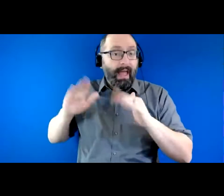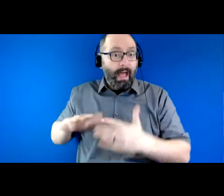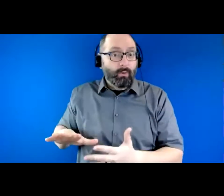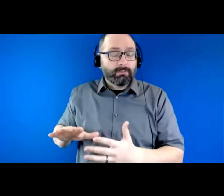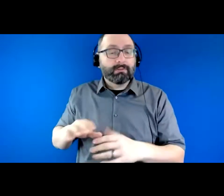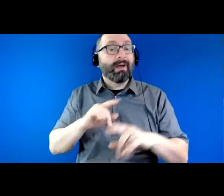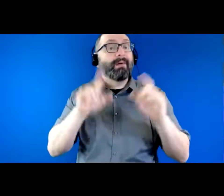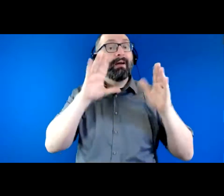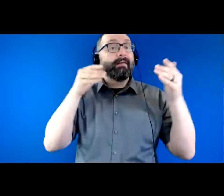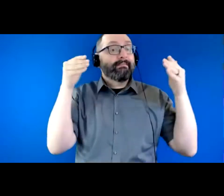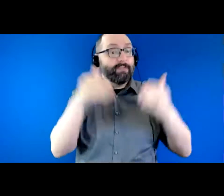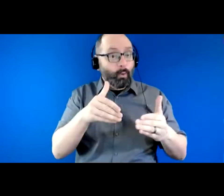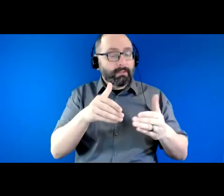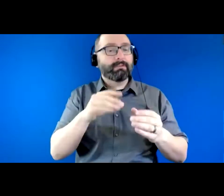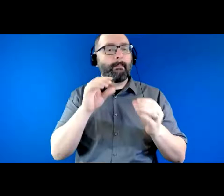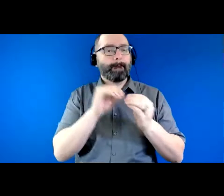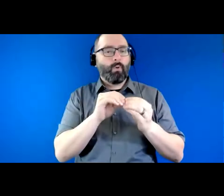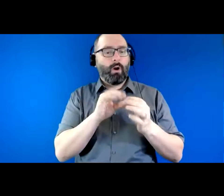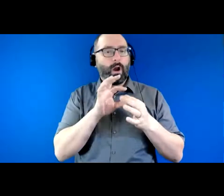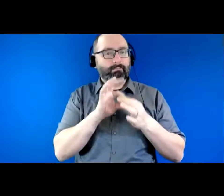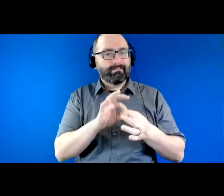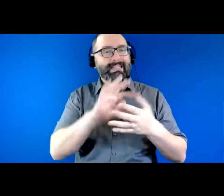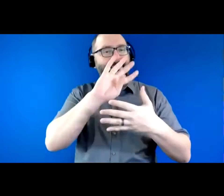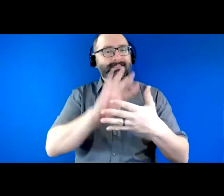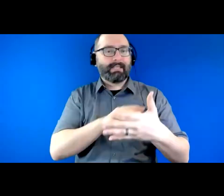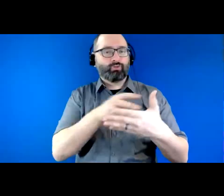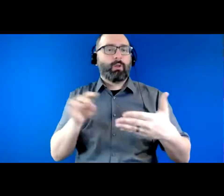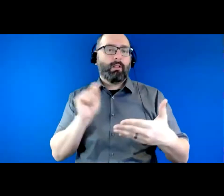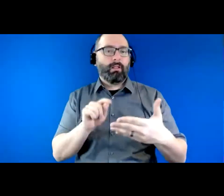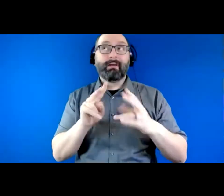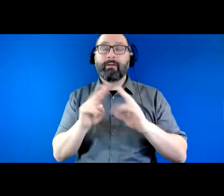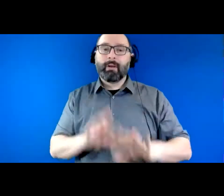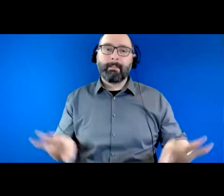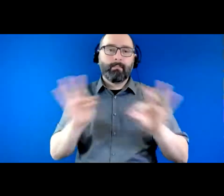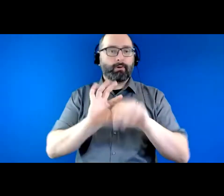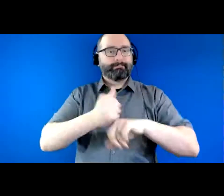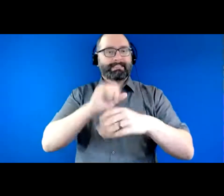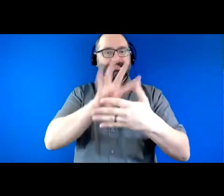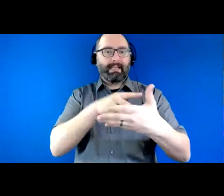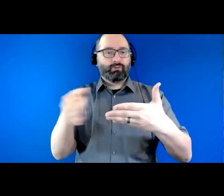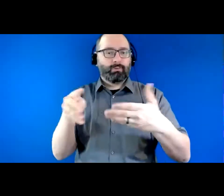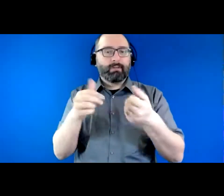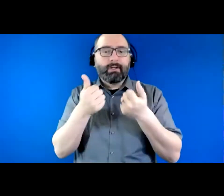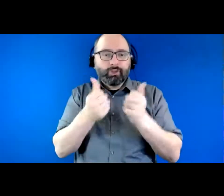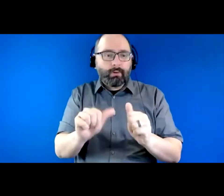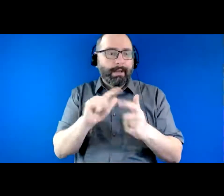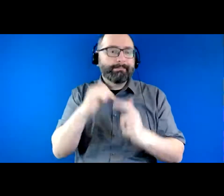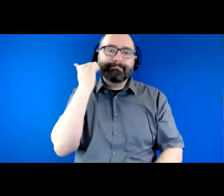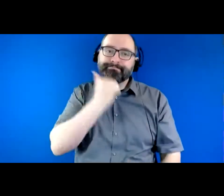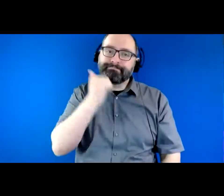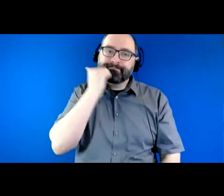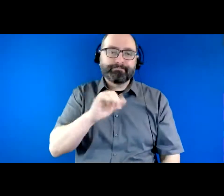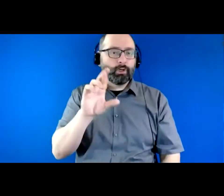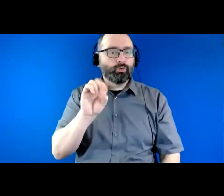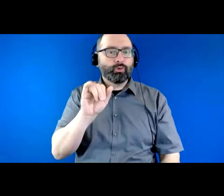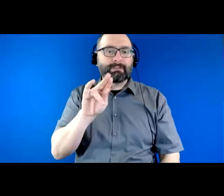focus here is more on using schedules. Like I said, very important to use a schedule to try and just get in daily routine so things